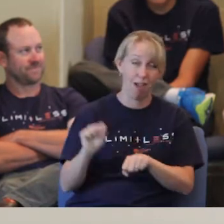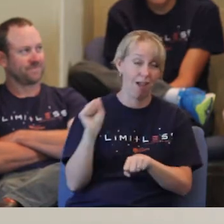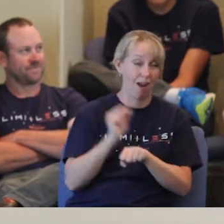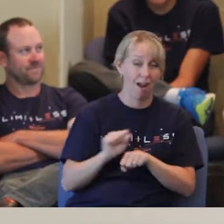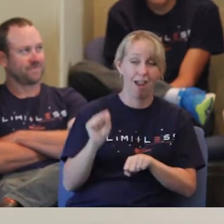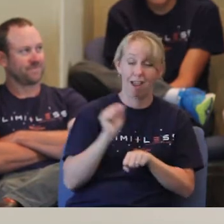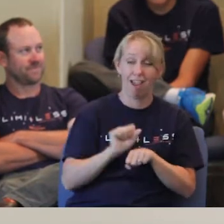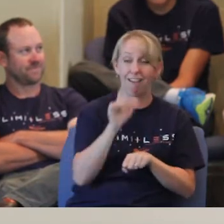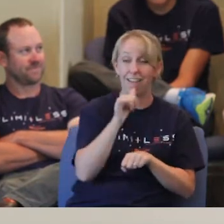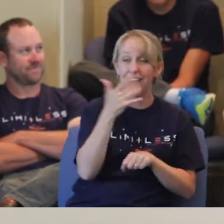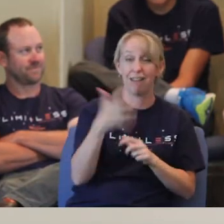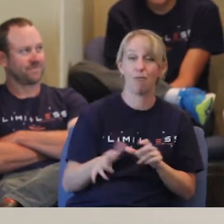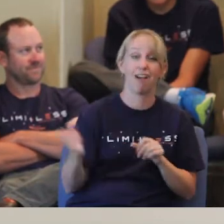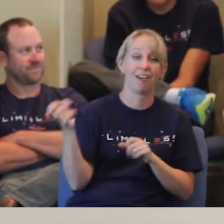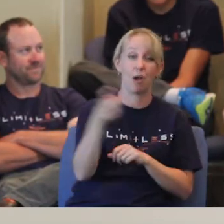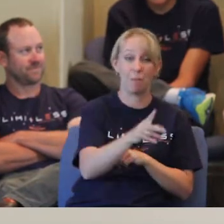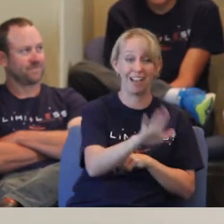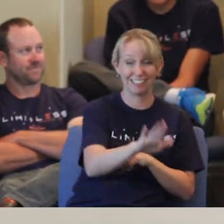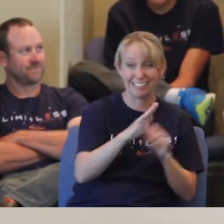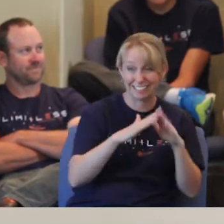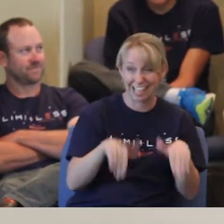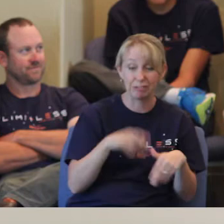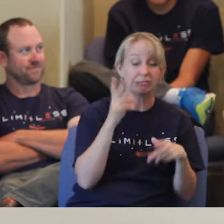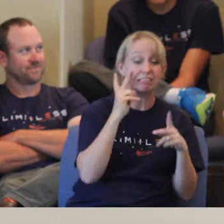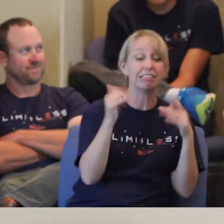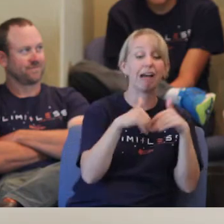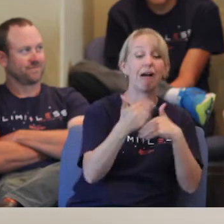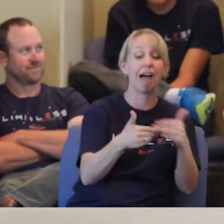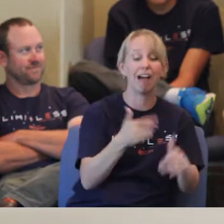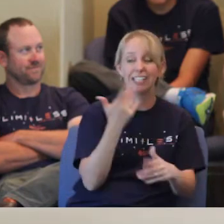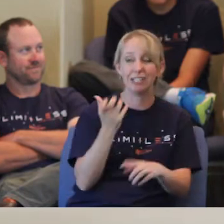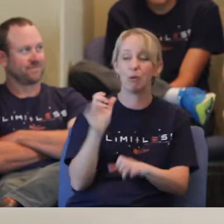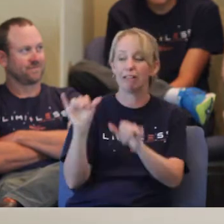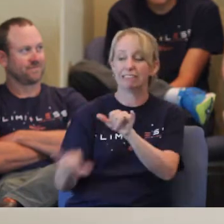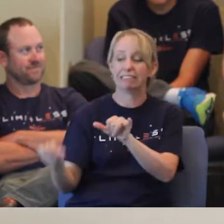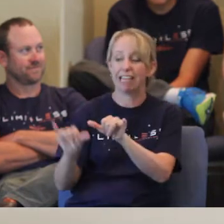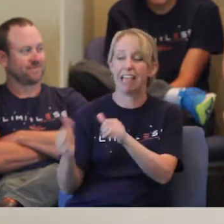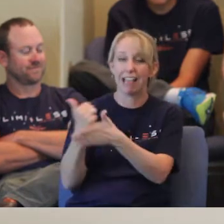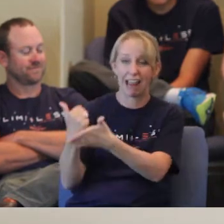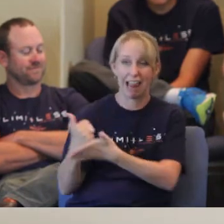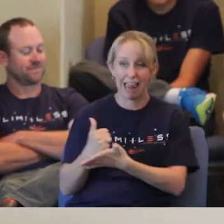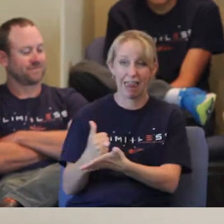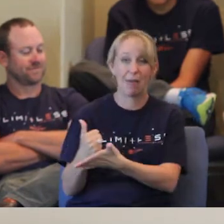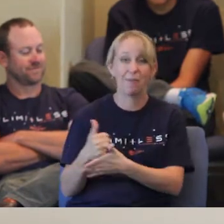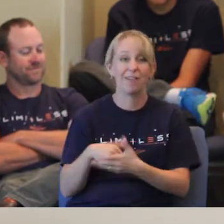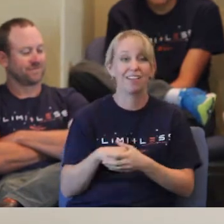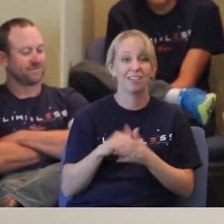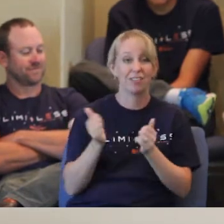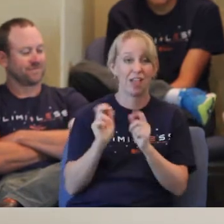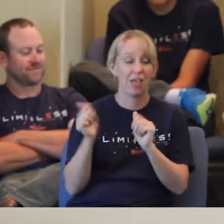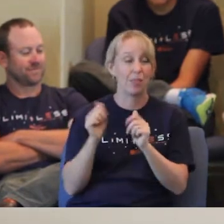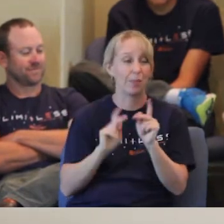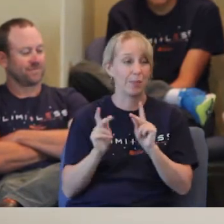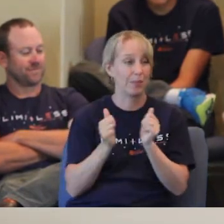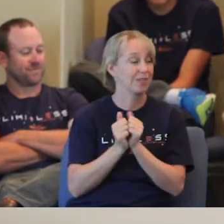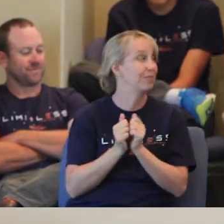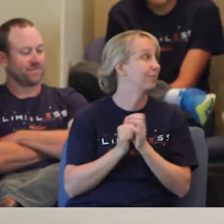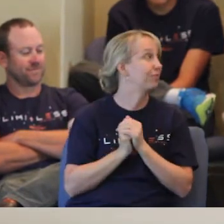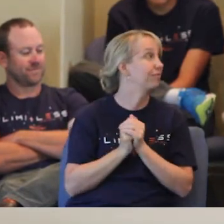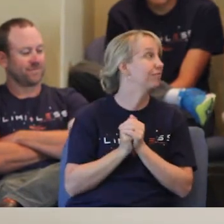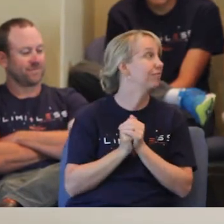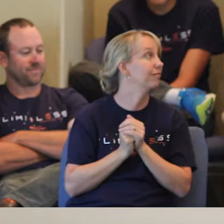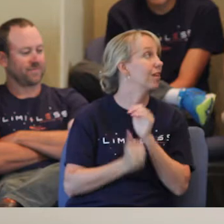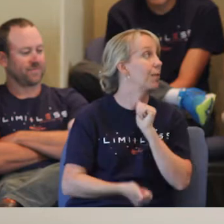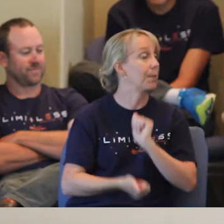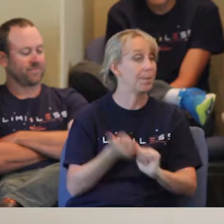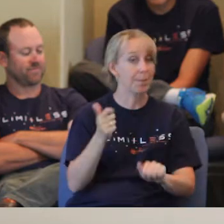even want to go back to his house to see how things were going. He wanted to stay there and help the people that he was with. So most of the time we were